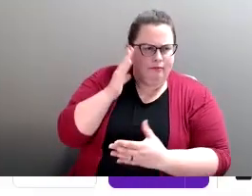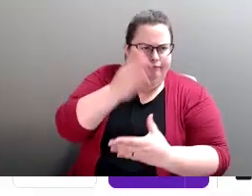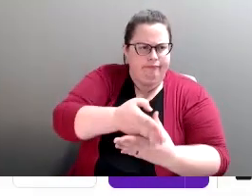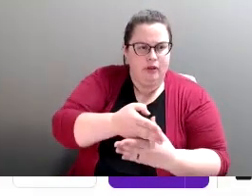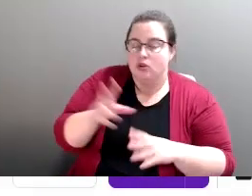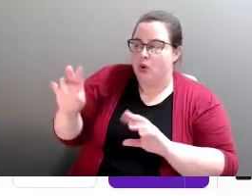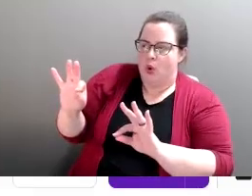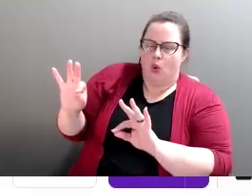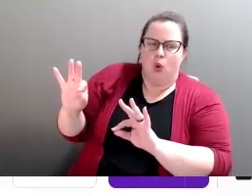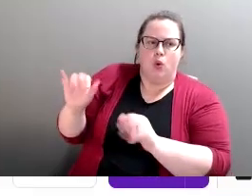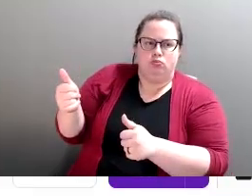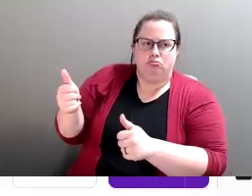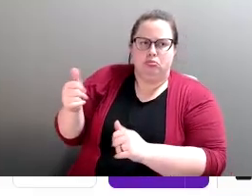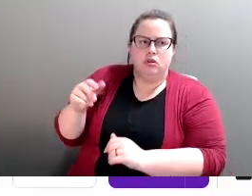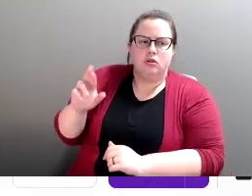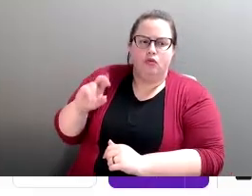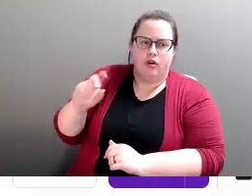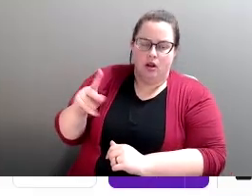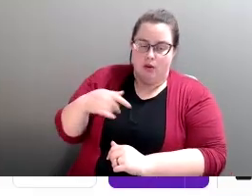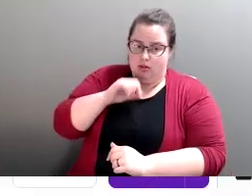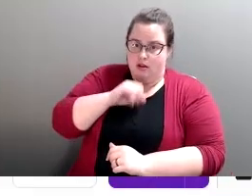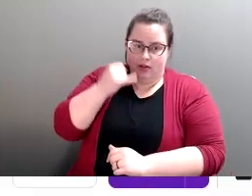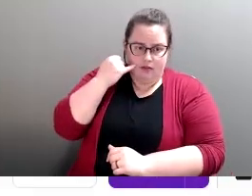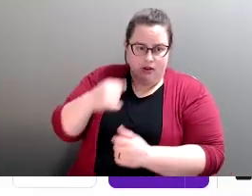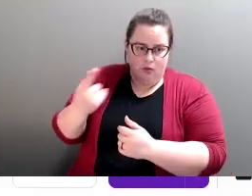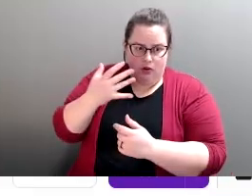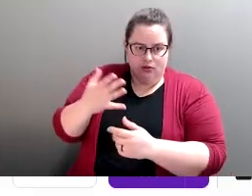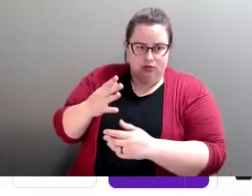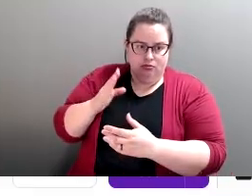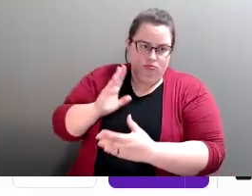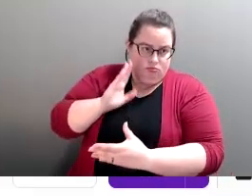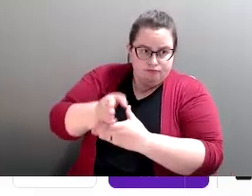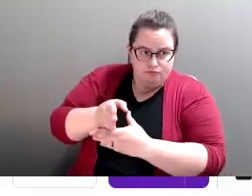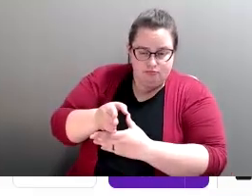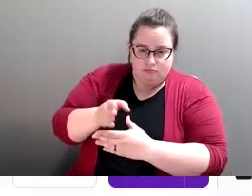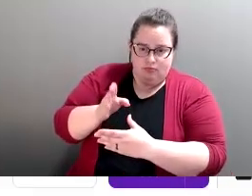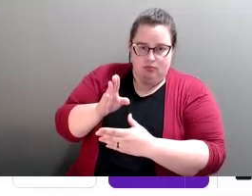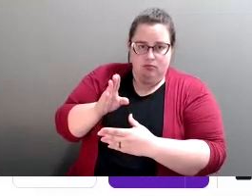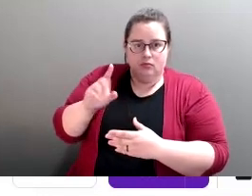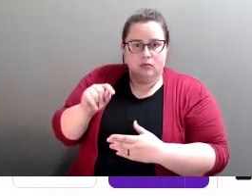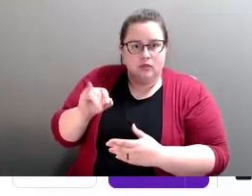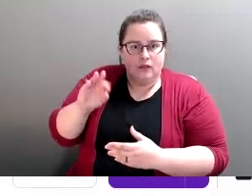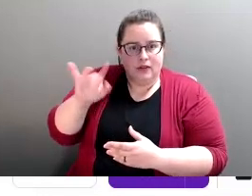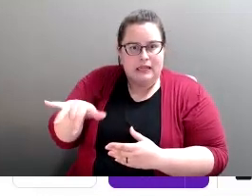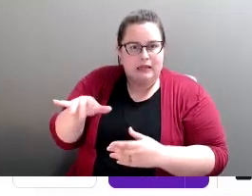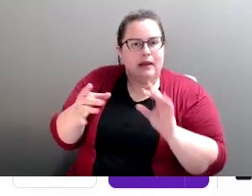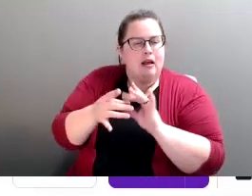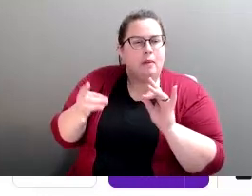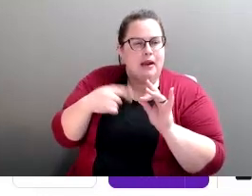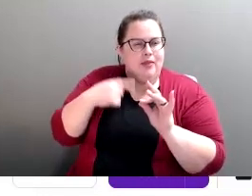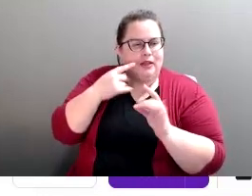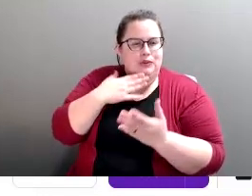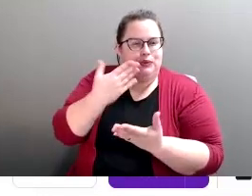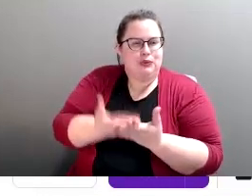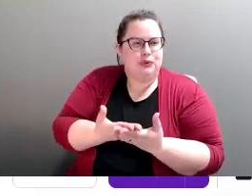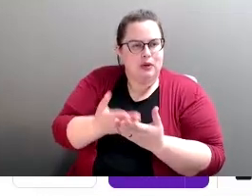No, no, it's good. No, and I love if anyone wants to interject and stuff, I know, Tiffany yeah. made a comment that I think Very is good. really good here Oh,